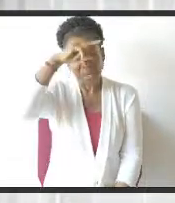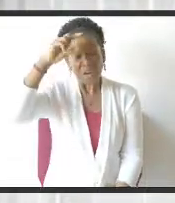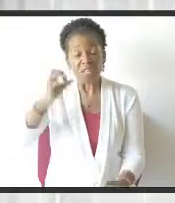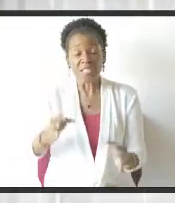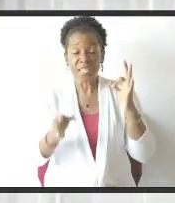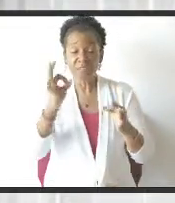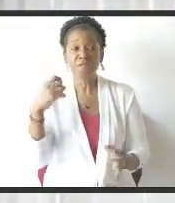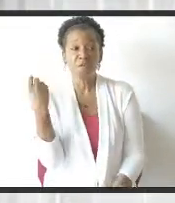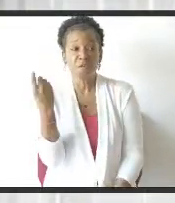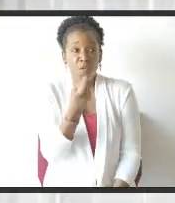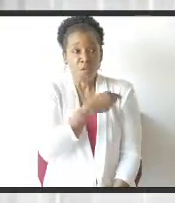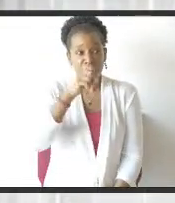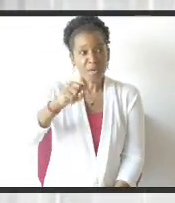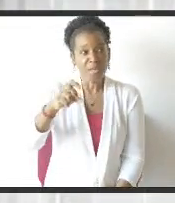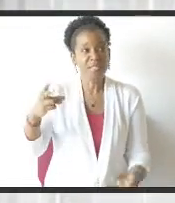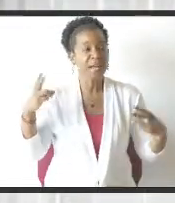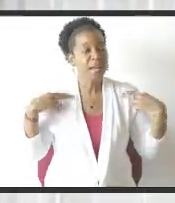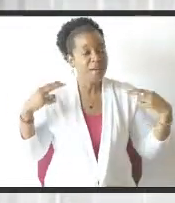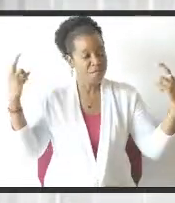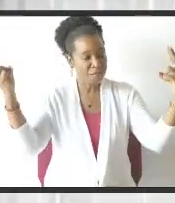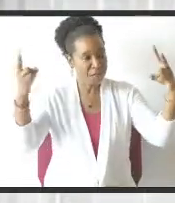attainable reality. Will.